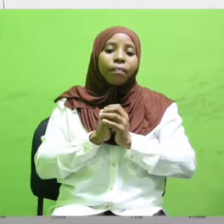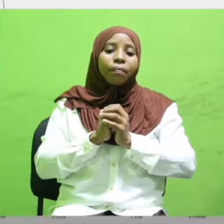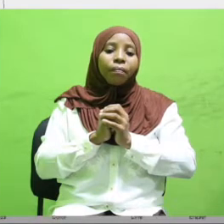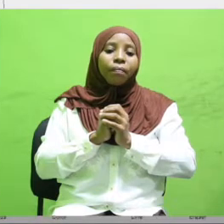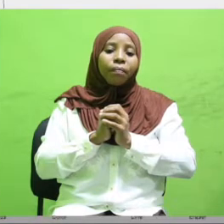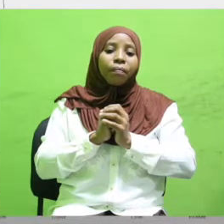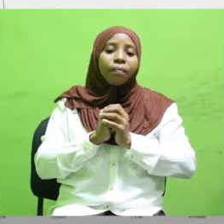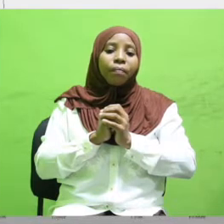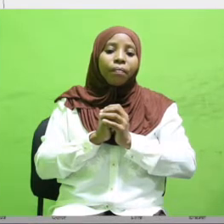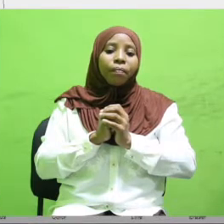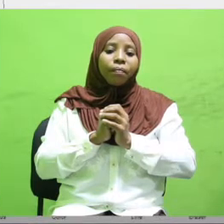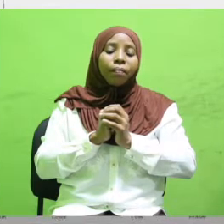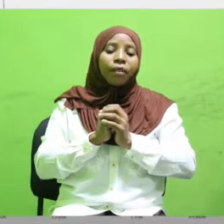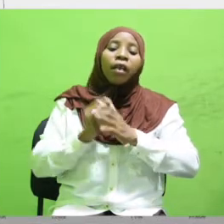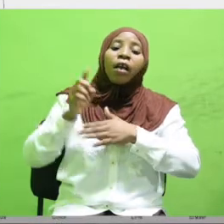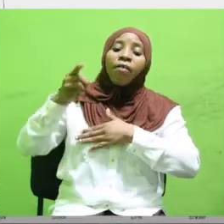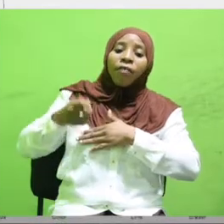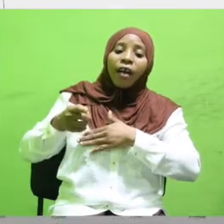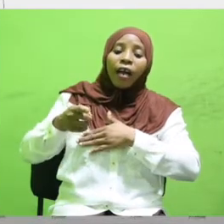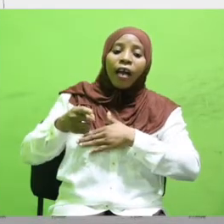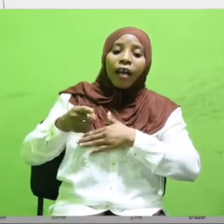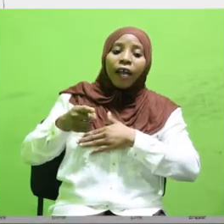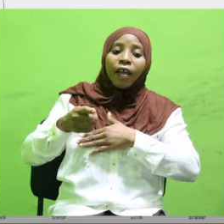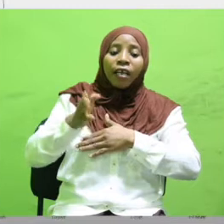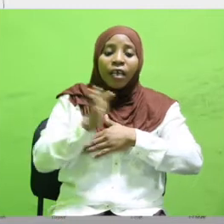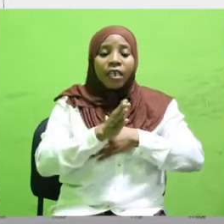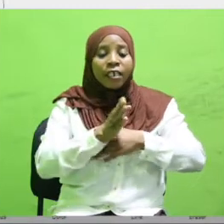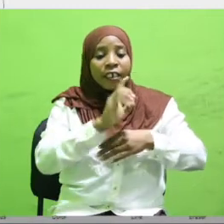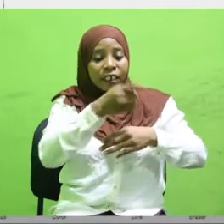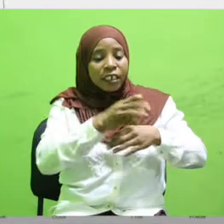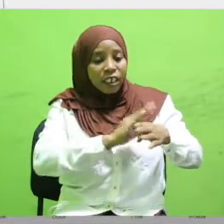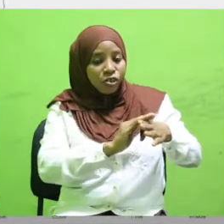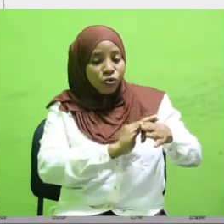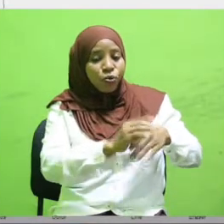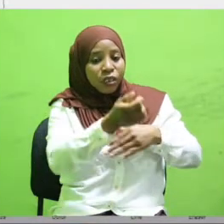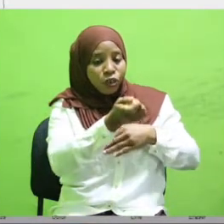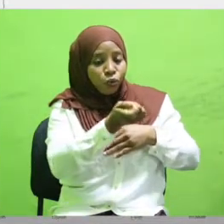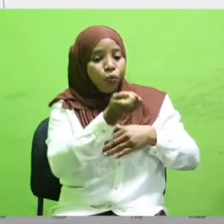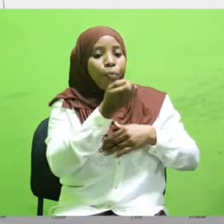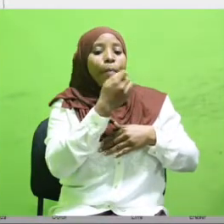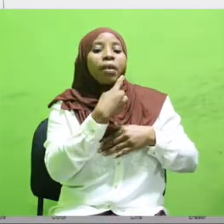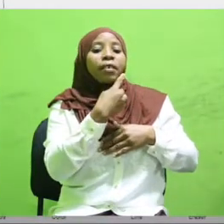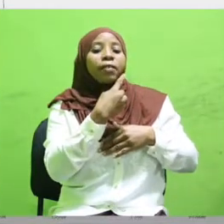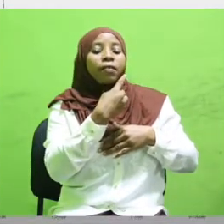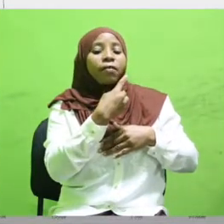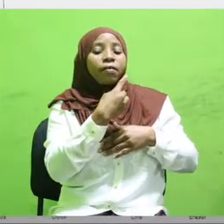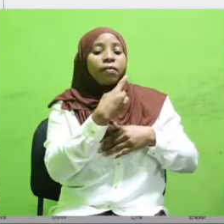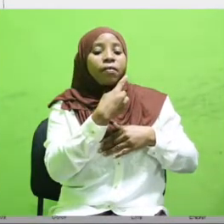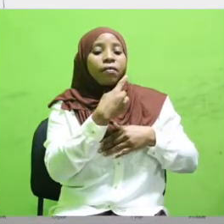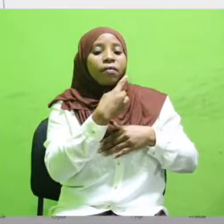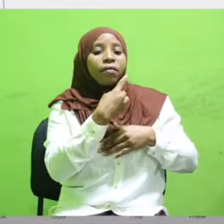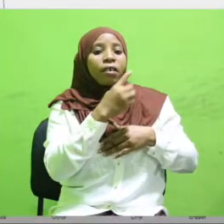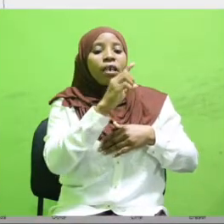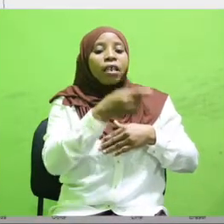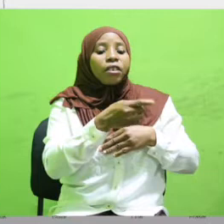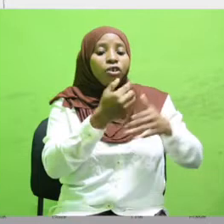Fungi can be used as medicine to treat various diseases. So we know that there are some types of